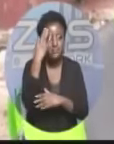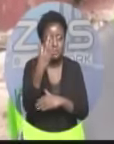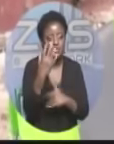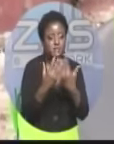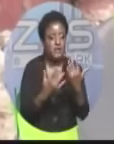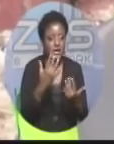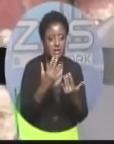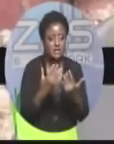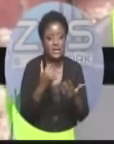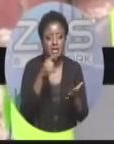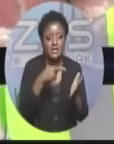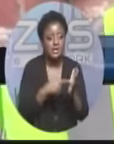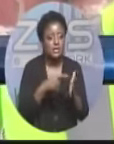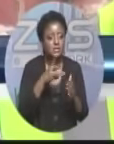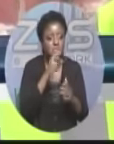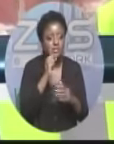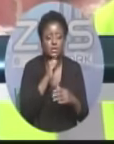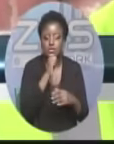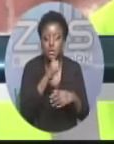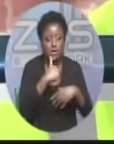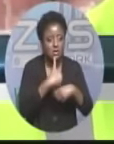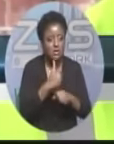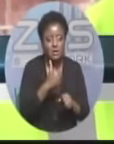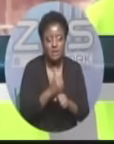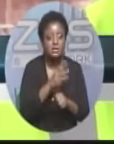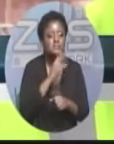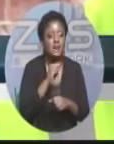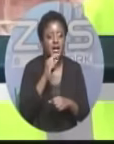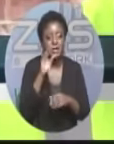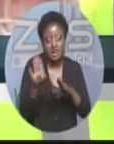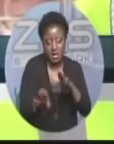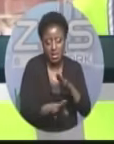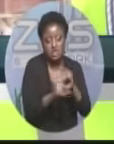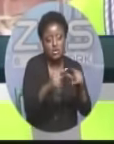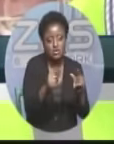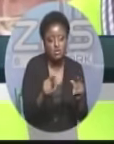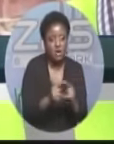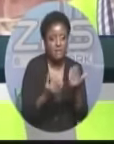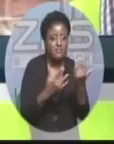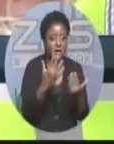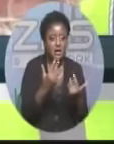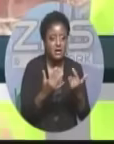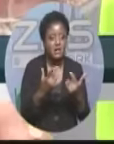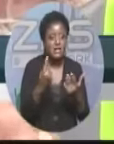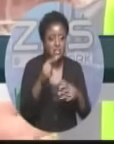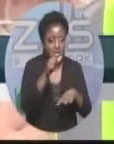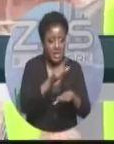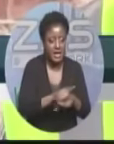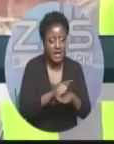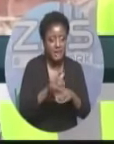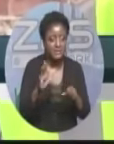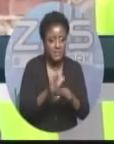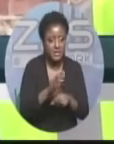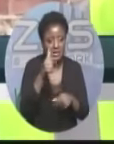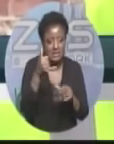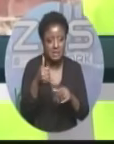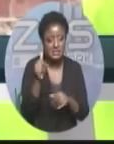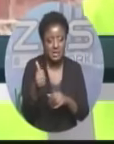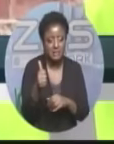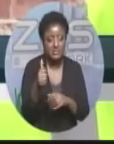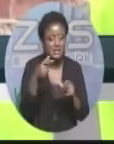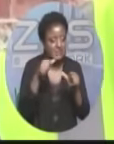This wasn't caused by one of the underground fires. It wasn't caused by a subterranean fire. The landfill itself is still fine and running. There's no issues